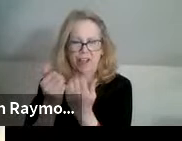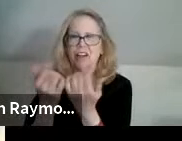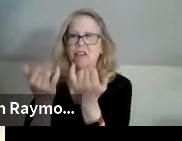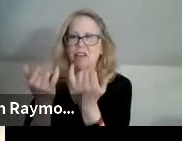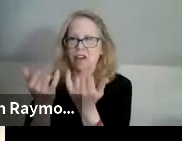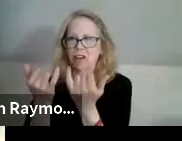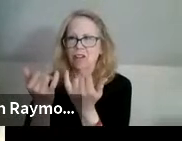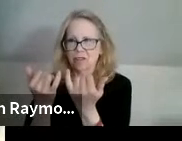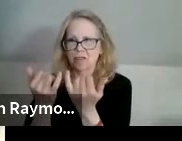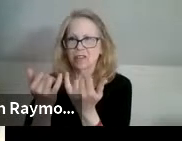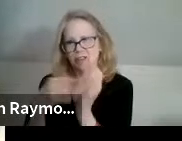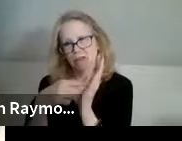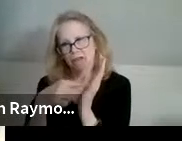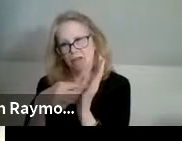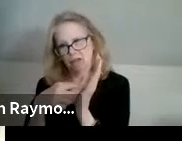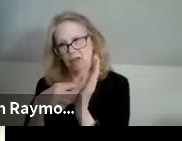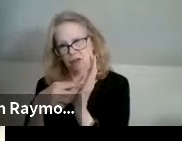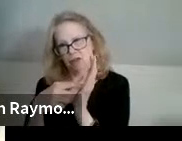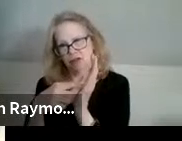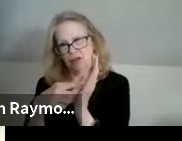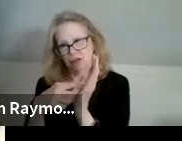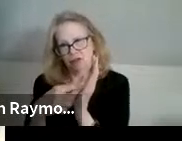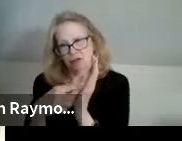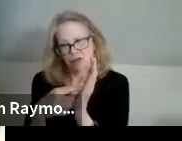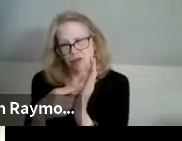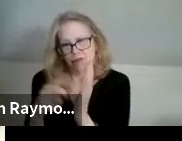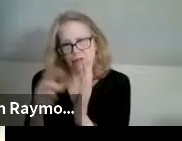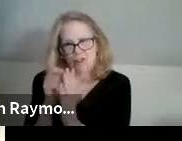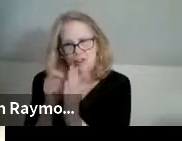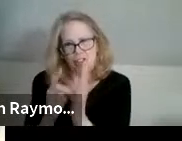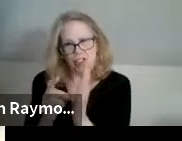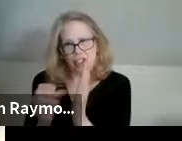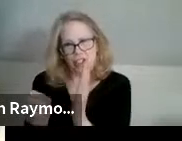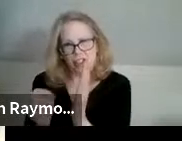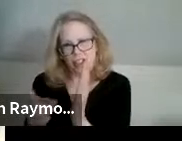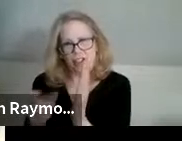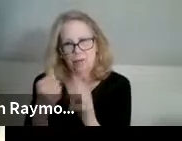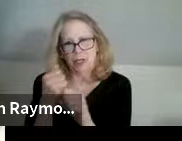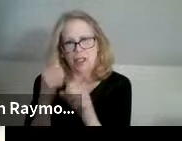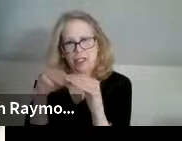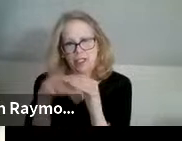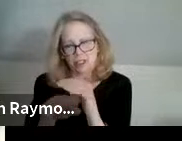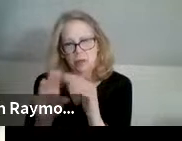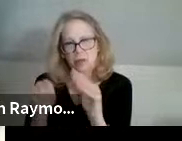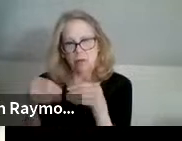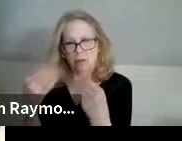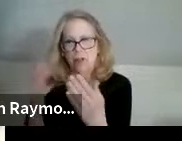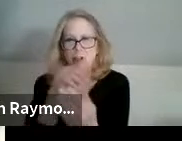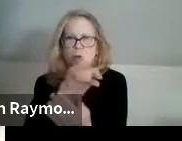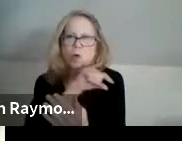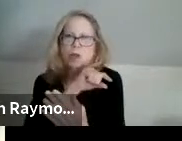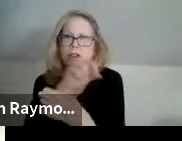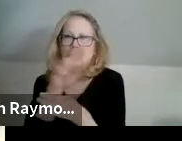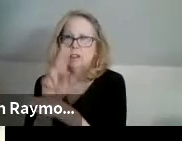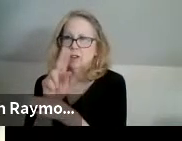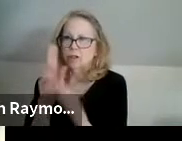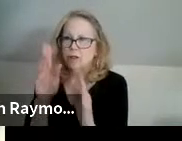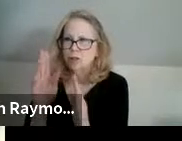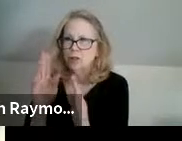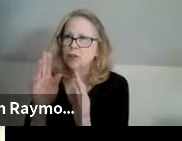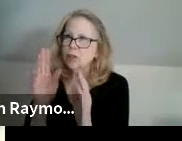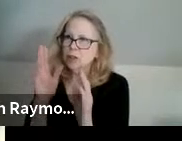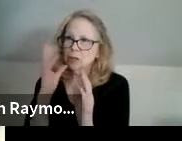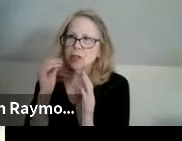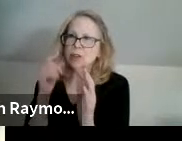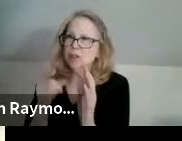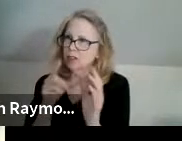currently rendered. To help make XR environments accessible and provide a quality user experience, this